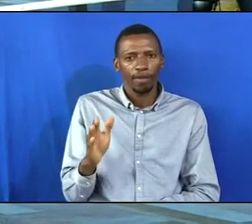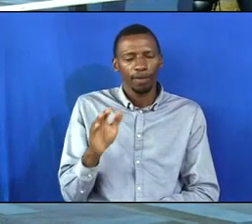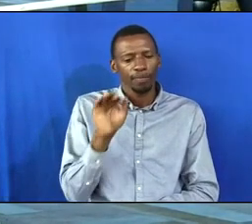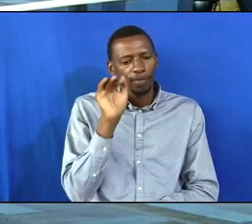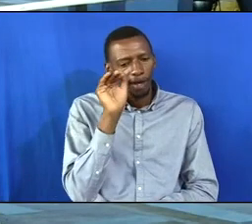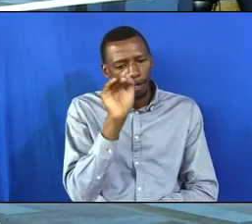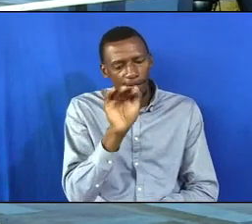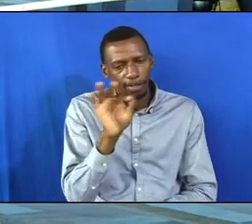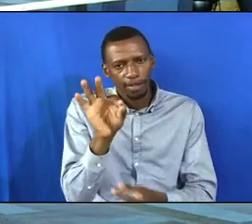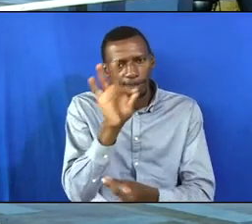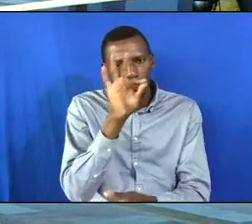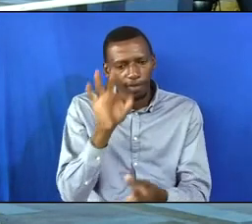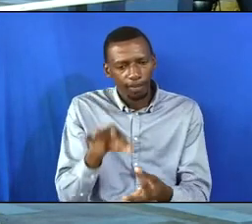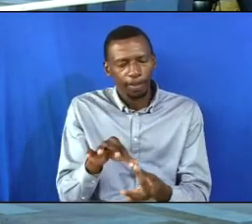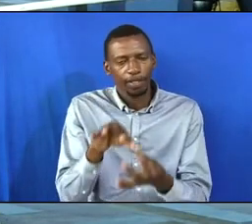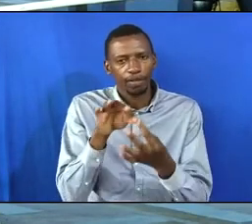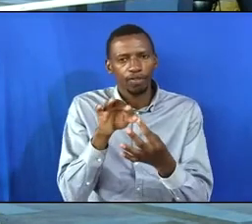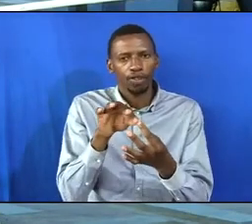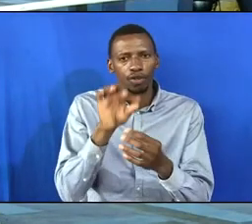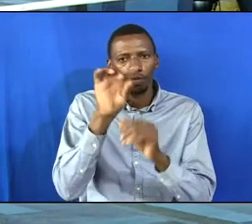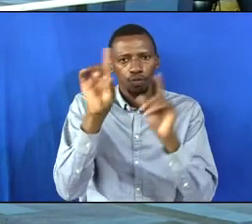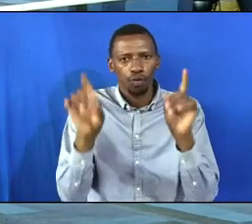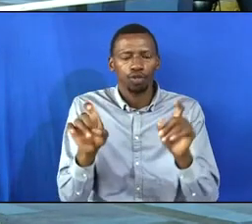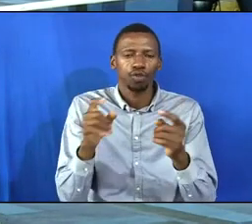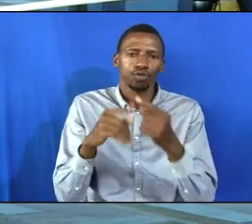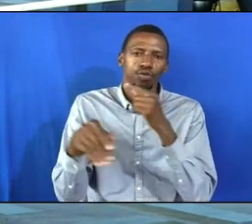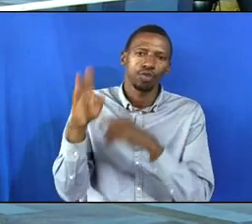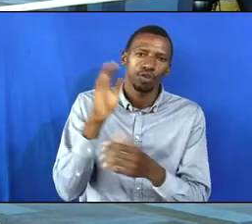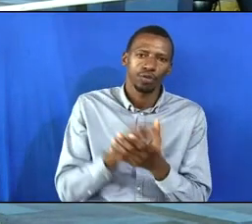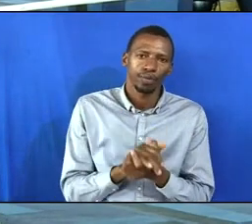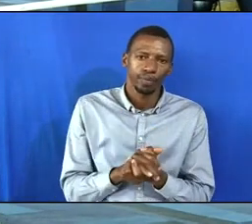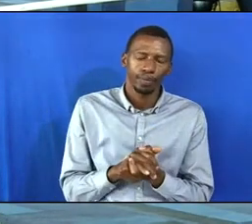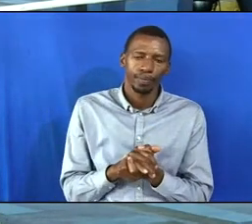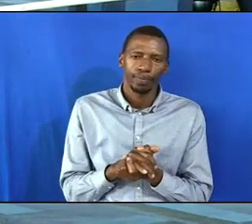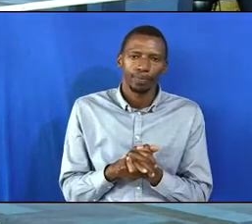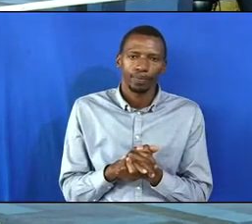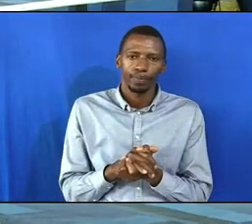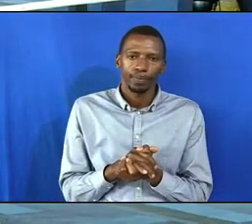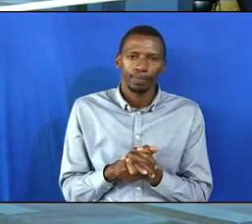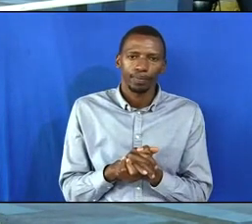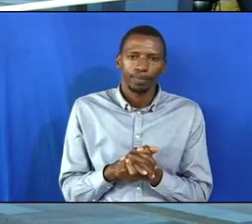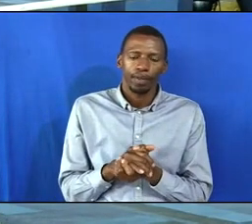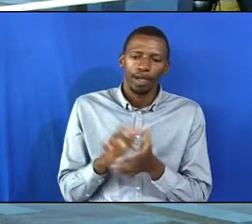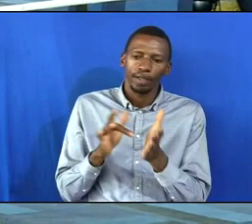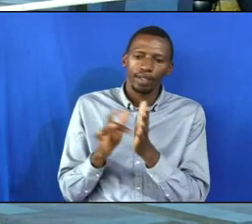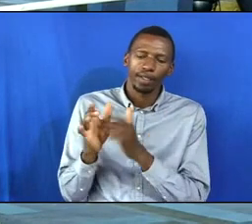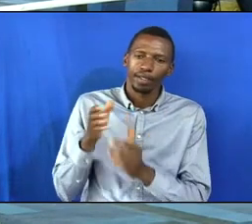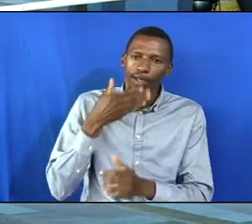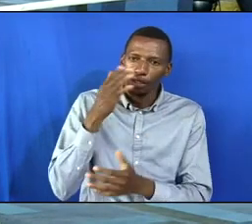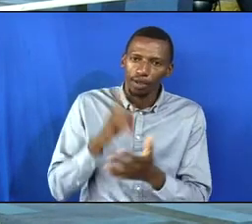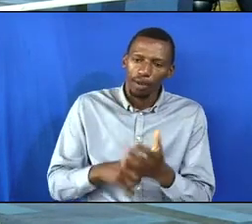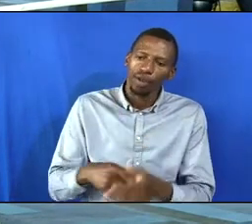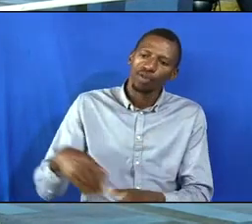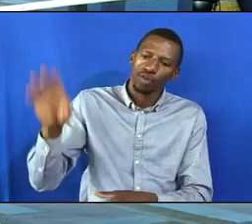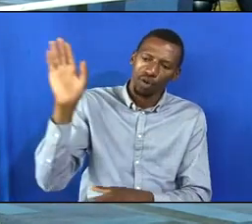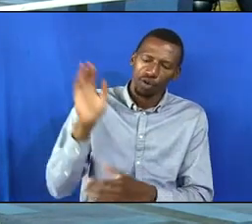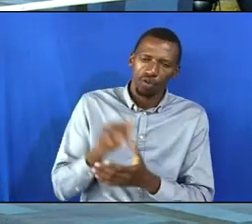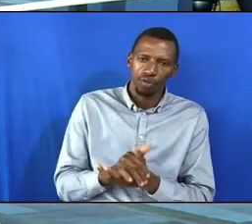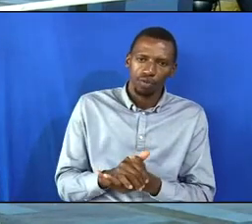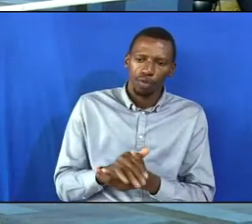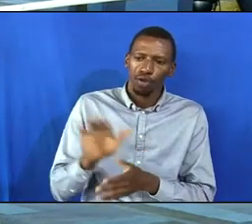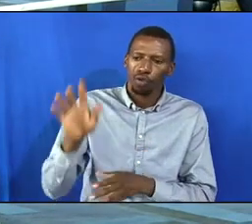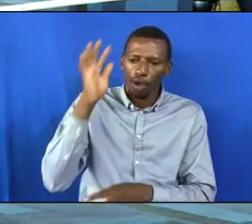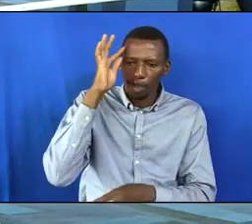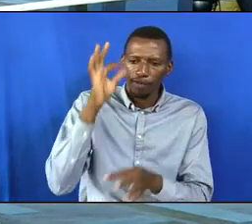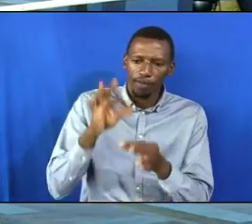The Bible says, Jesus said, go, said Jesus, your faith has healed you. Actually, what